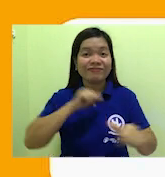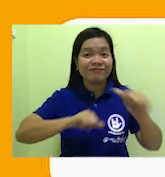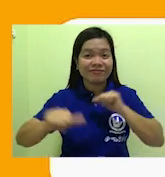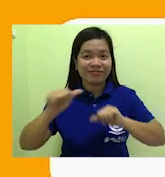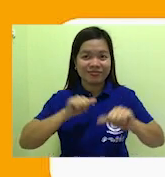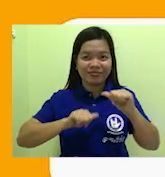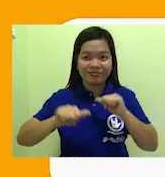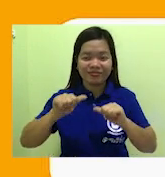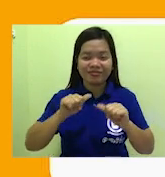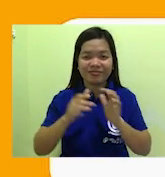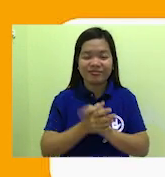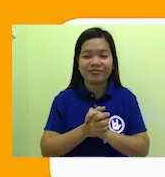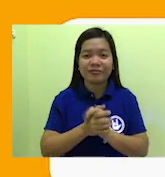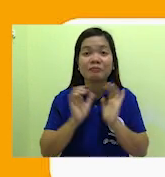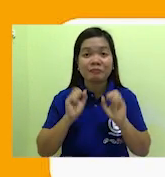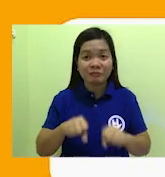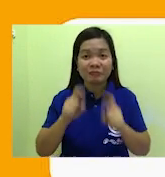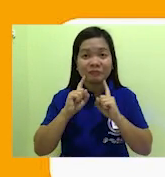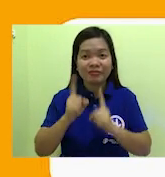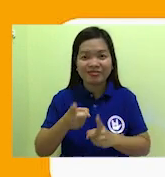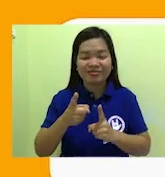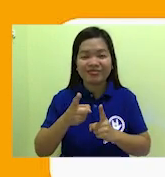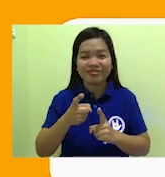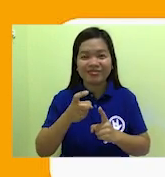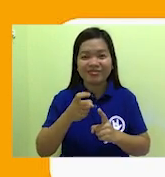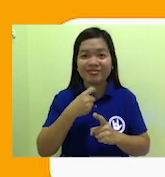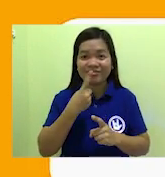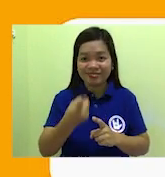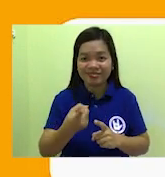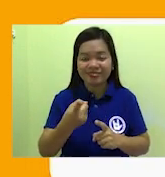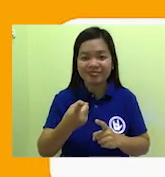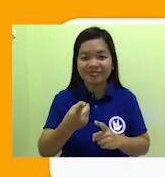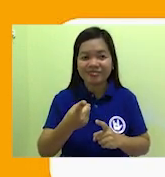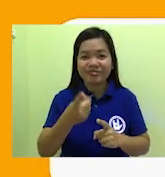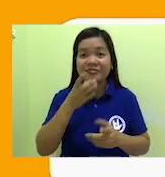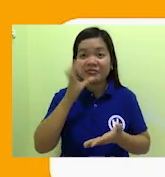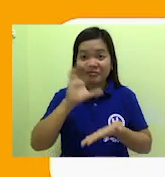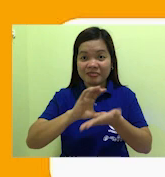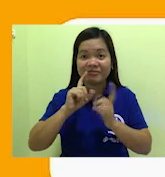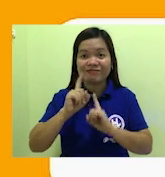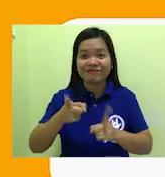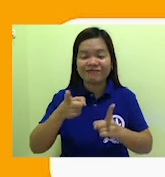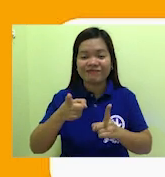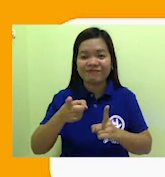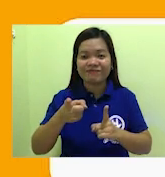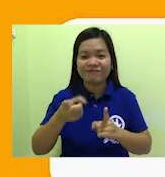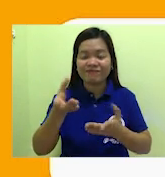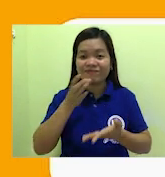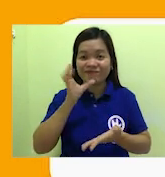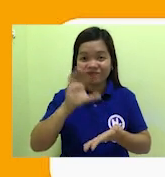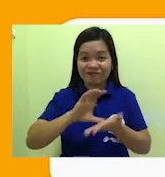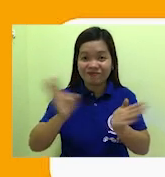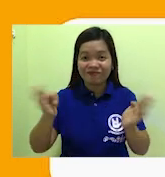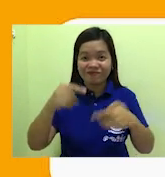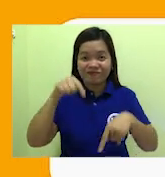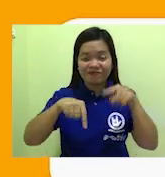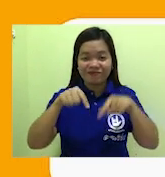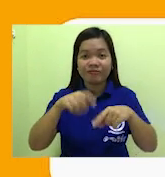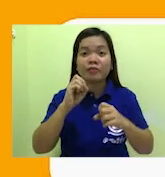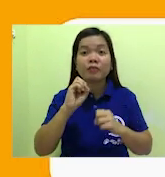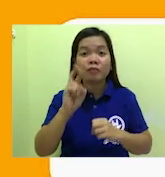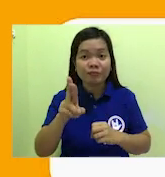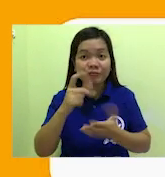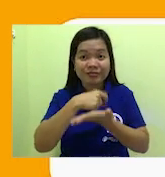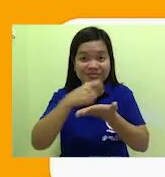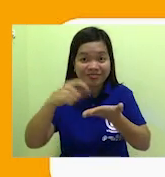answer a series of activities. You may answer orally, comment your answer on the comment section, or write